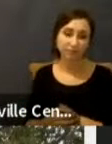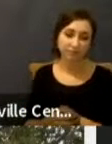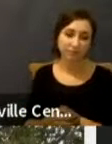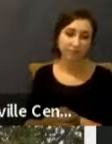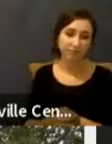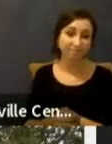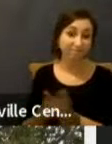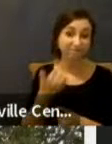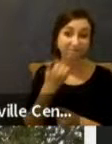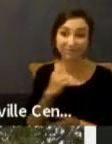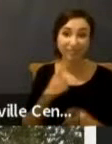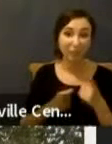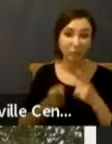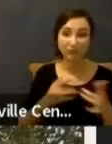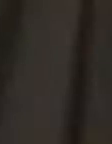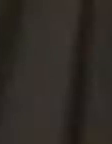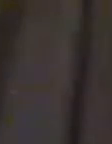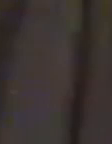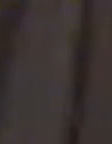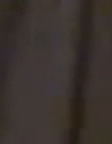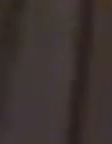So any questions, concerns?